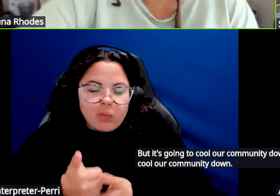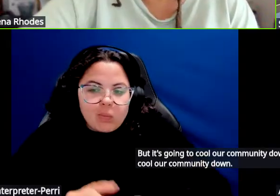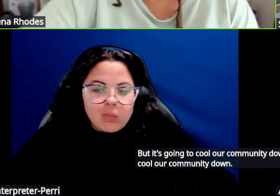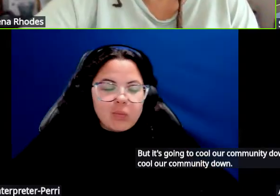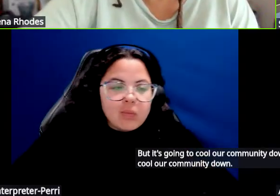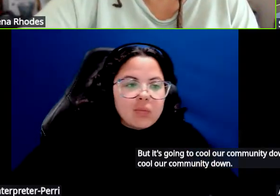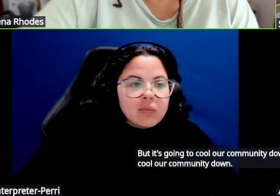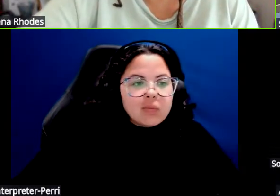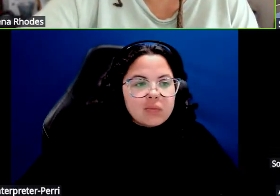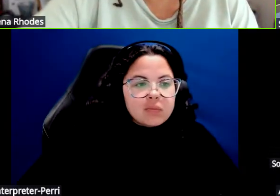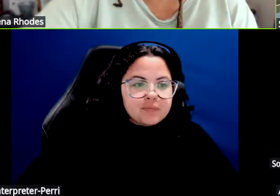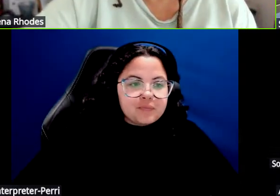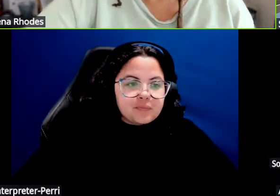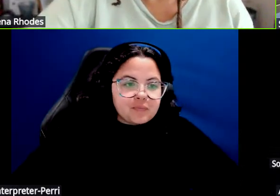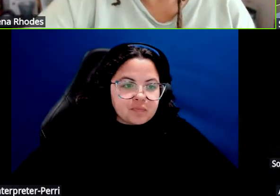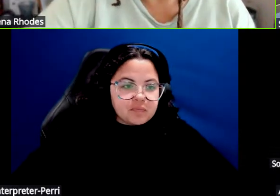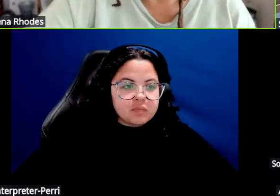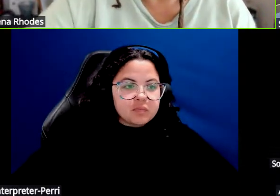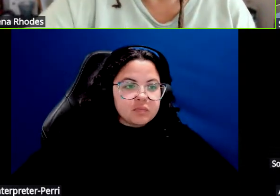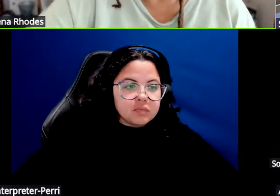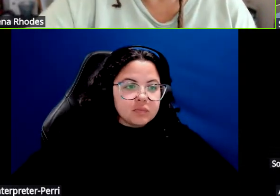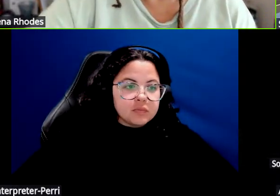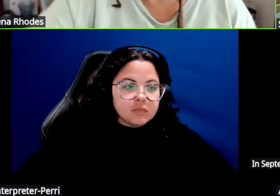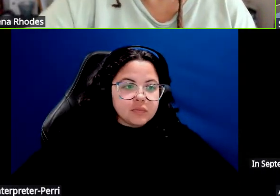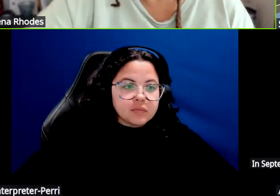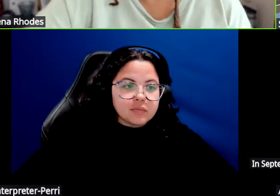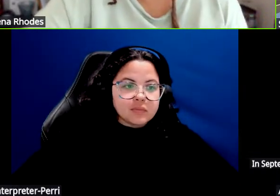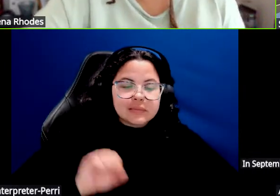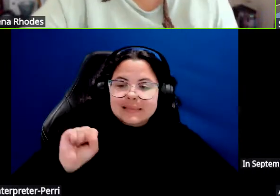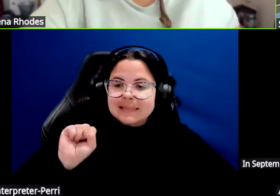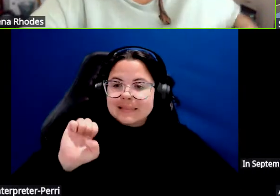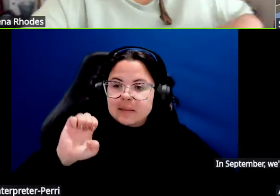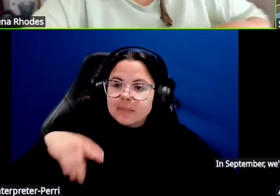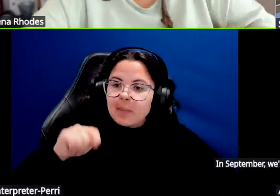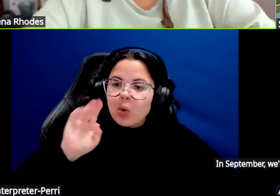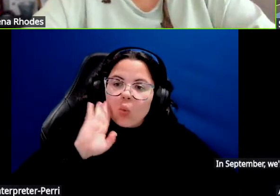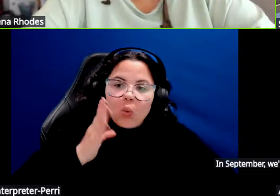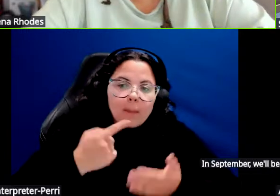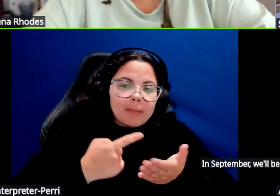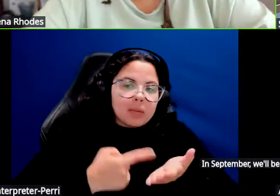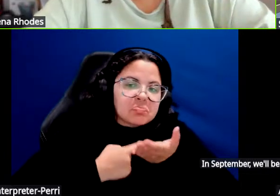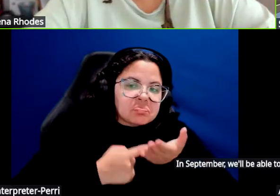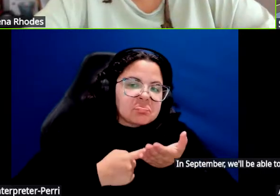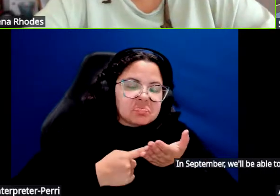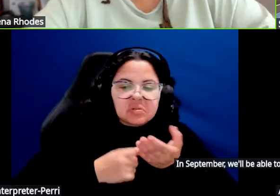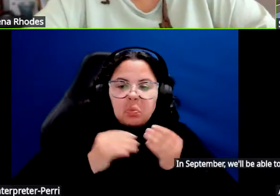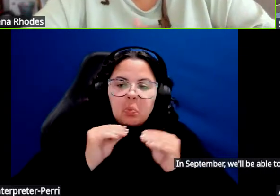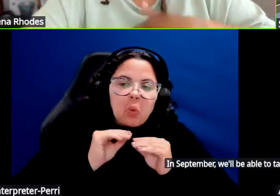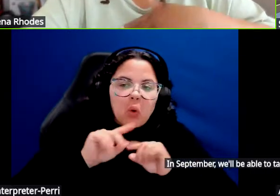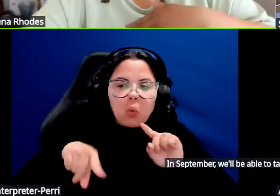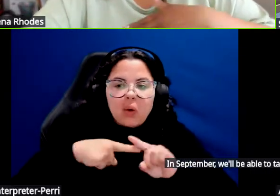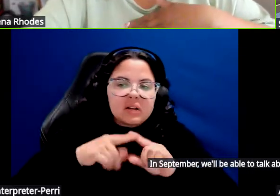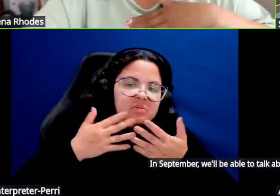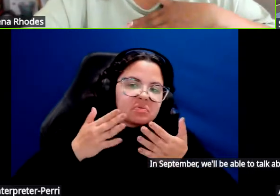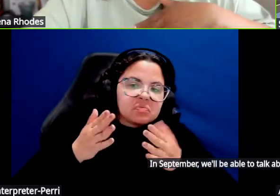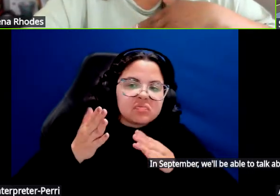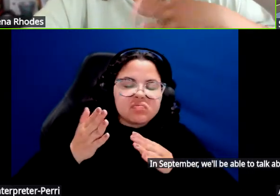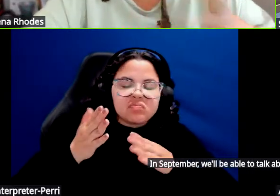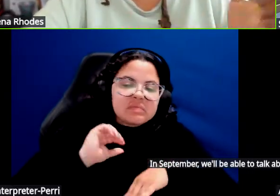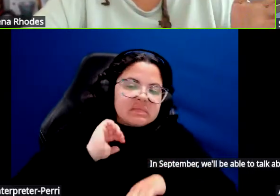So in September, we'll be able to talk about it a little further once it's down